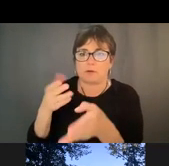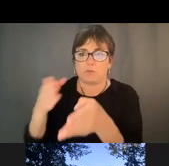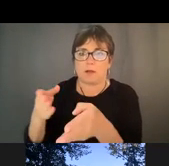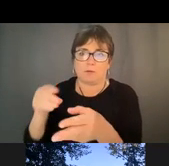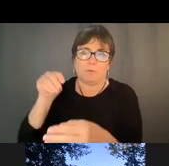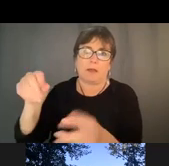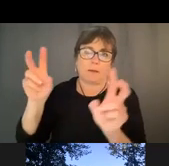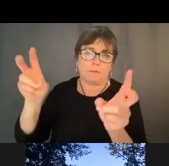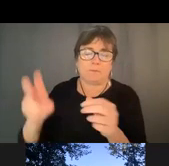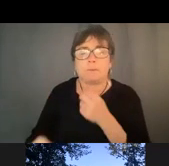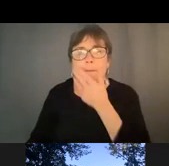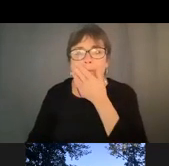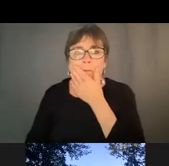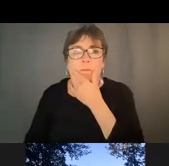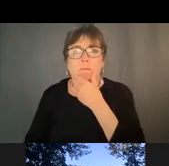Okay.